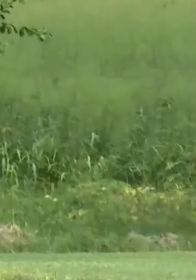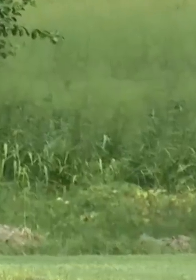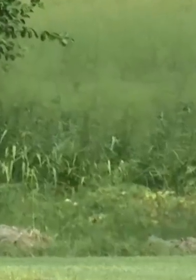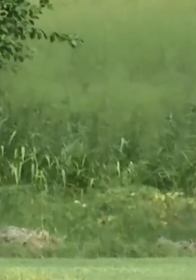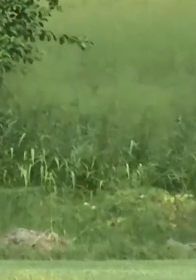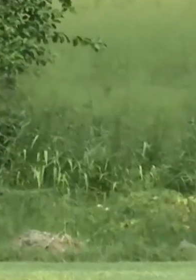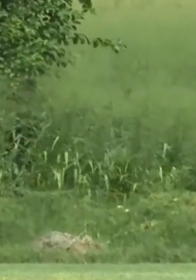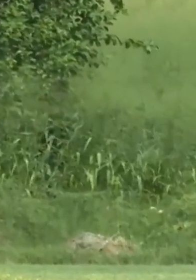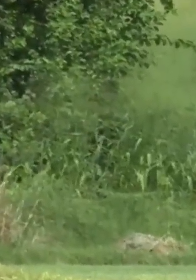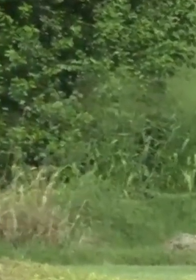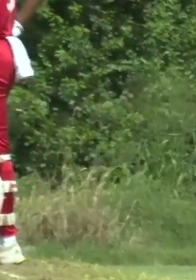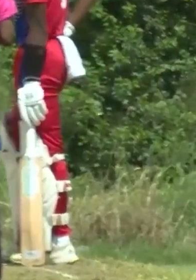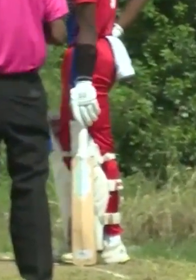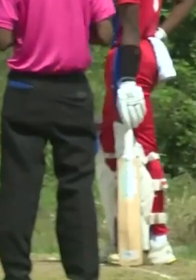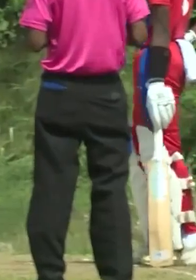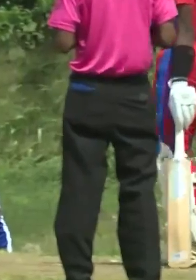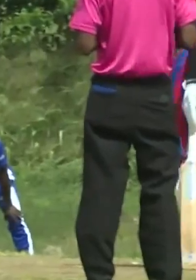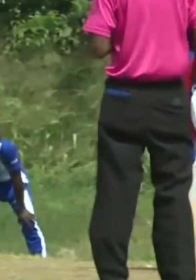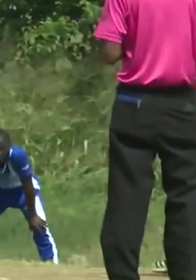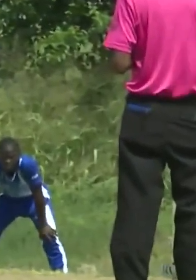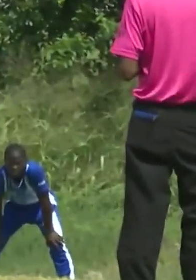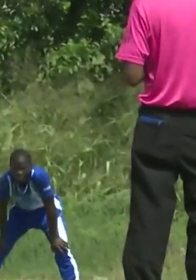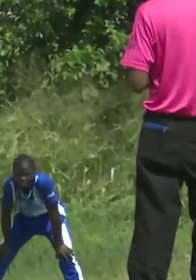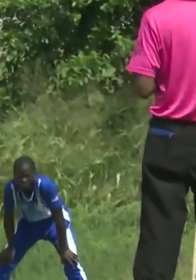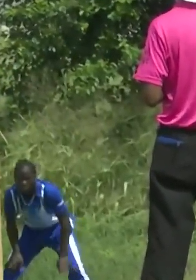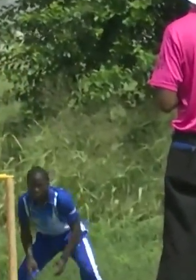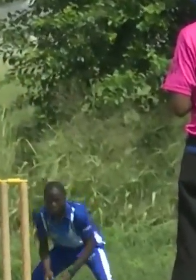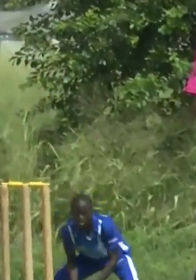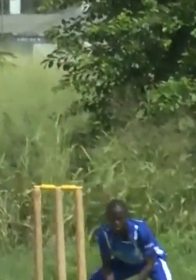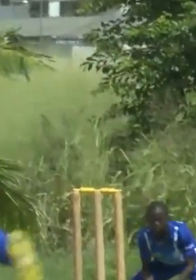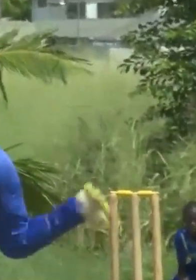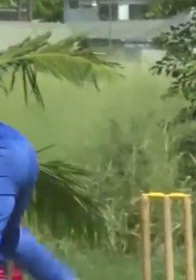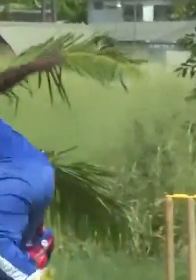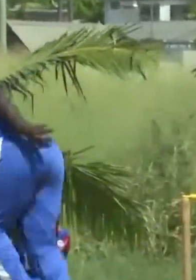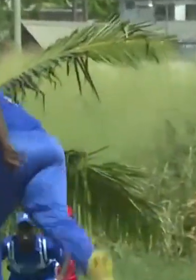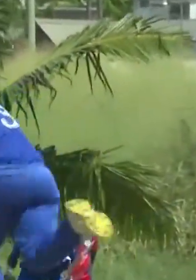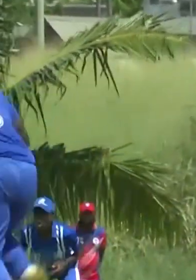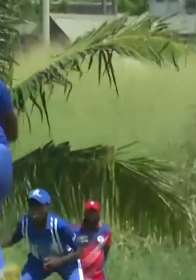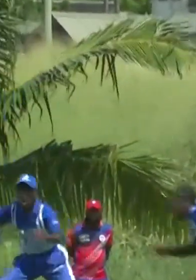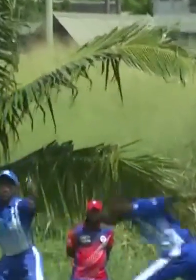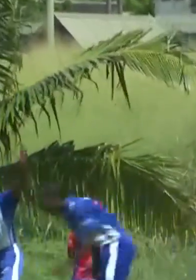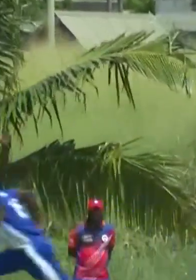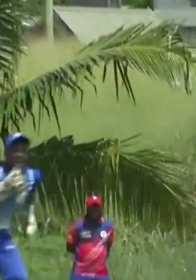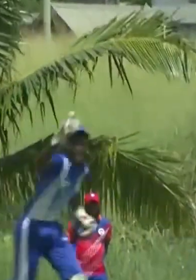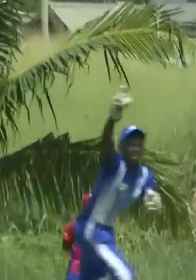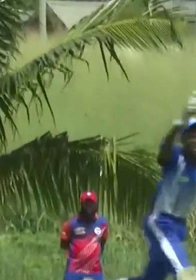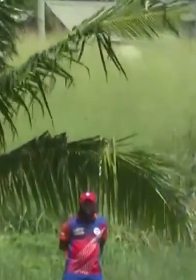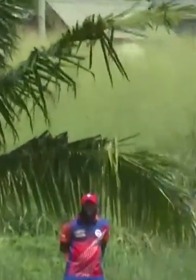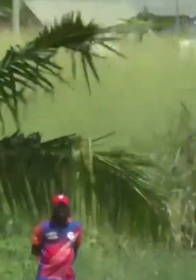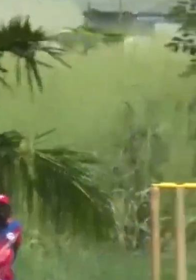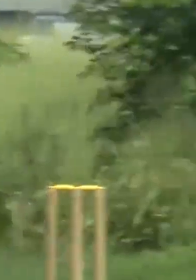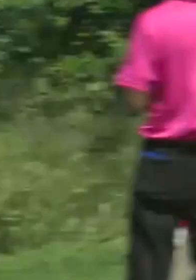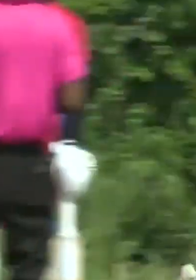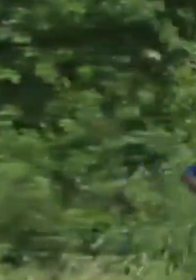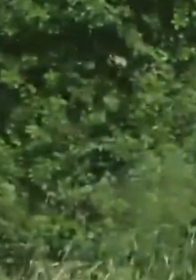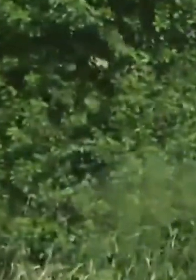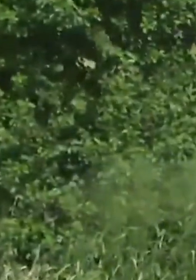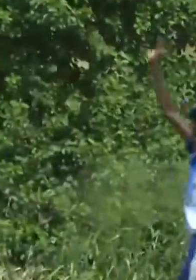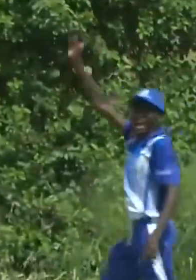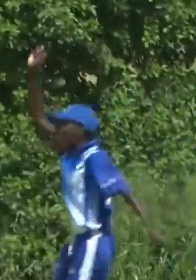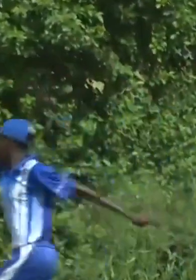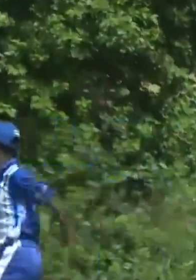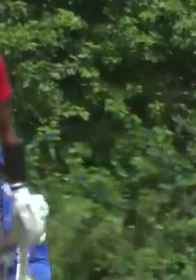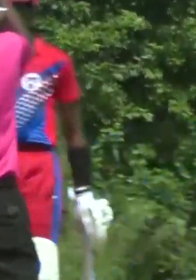The boys from Messiah Street sent Queen's College into bat first, and they were off to a nightmare start, struggling to contain the hostile bowling